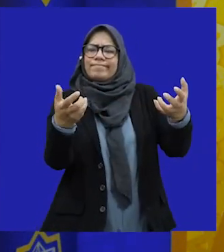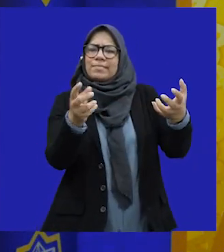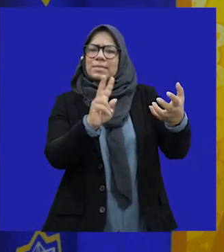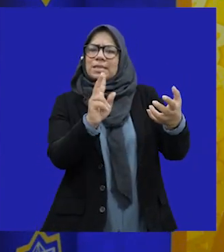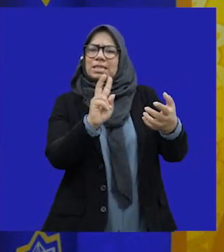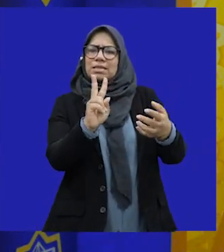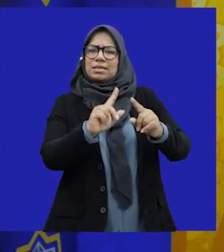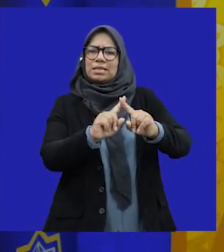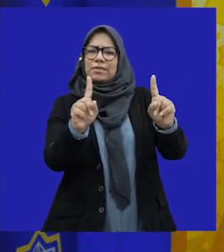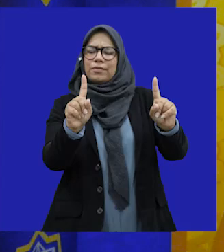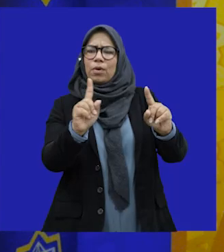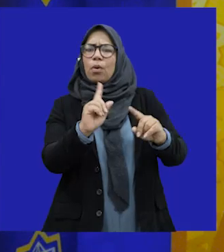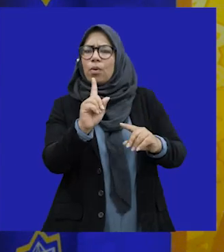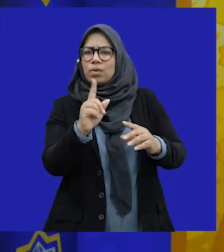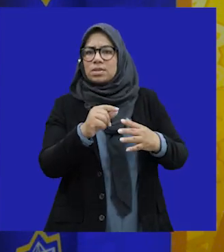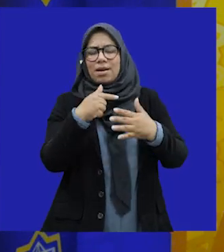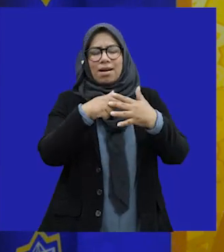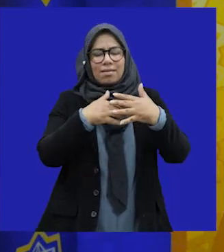the voluntary prayers.